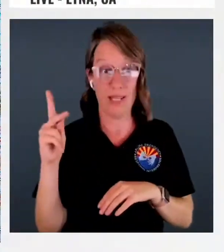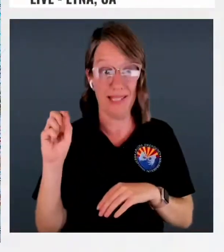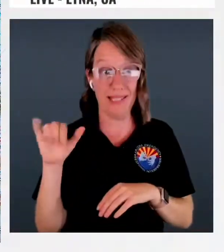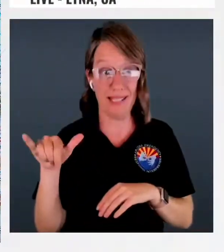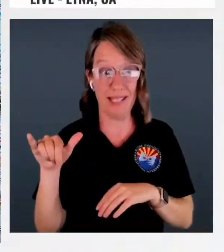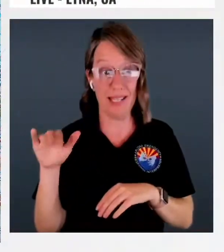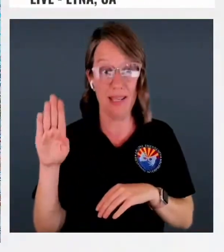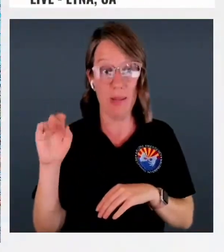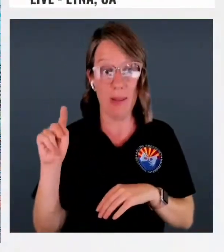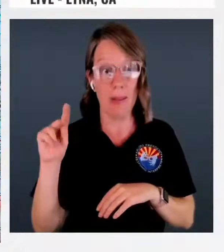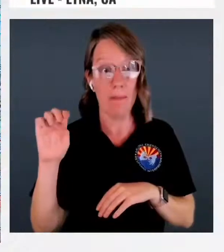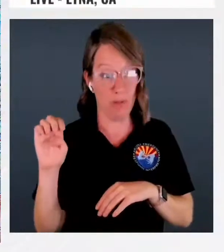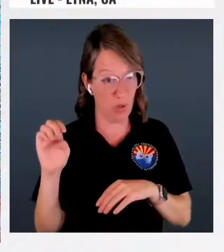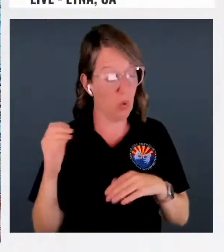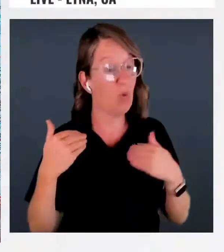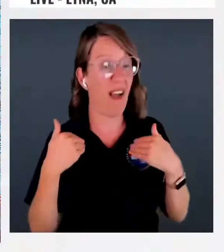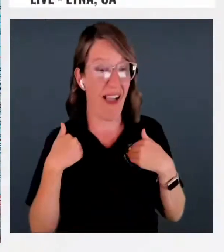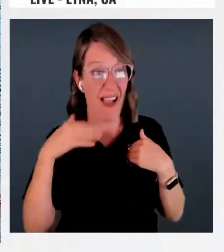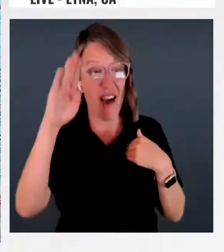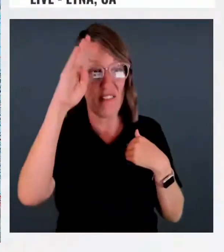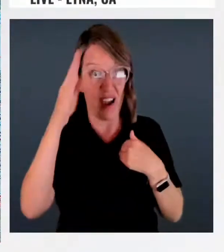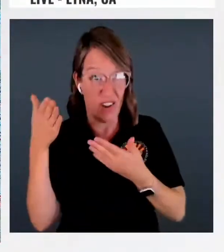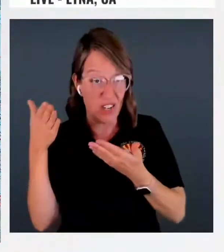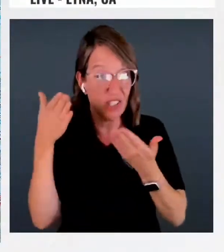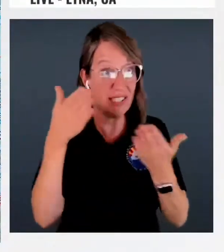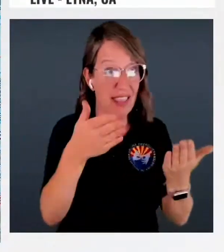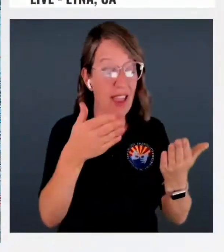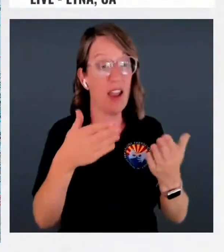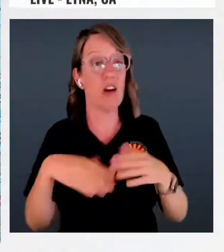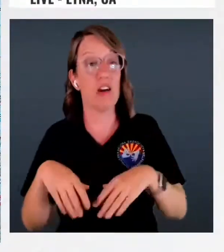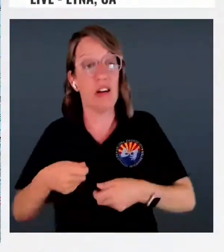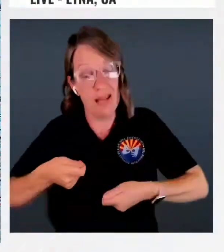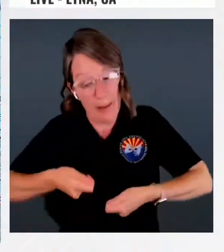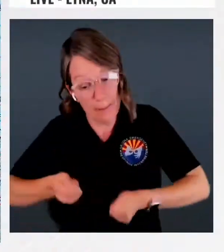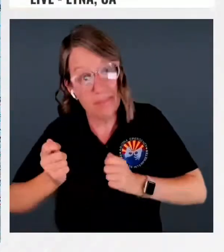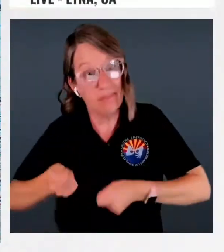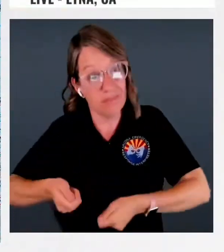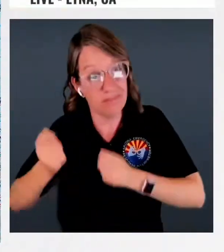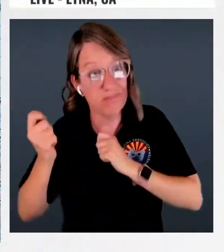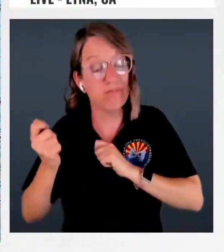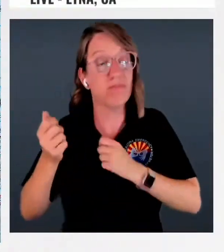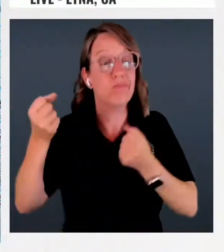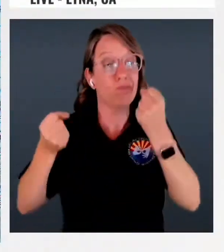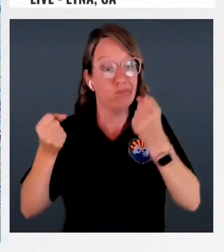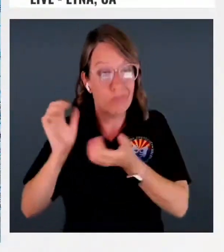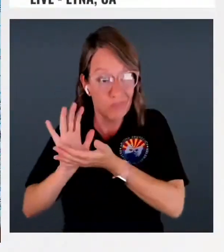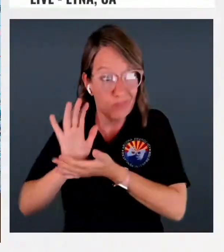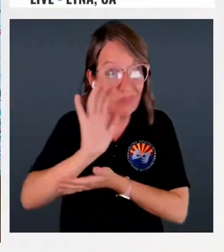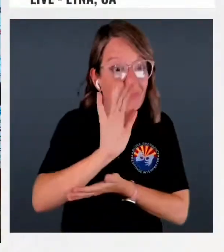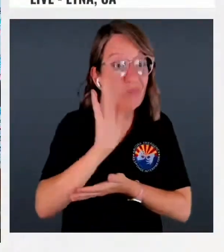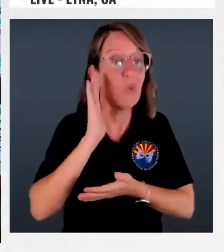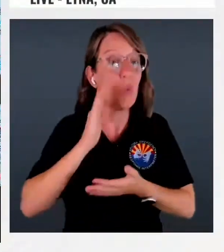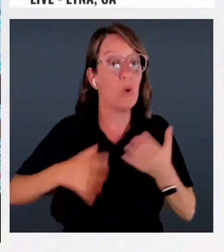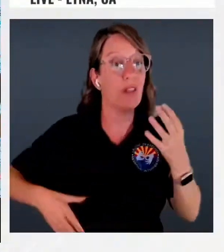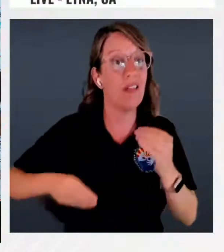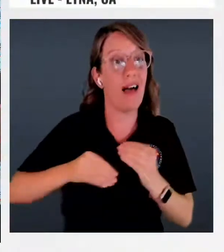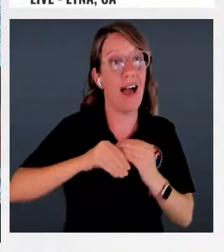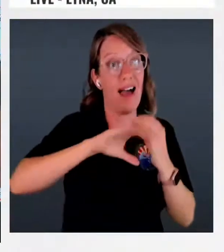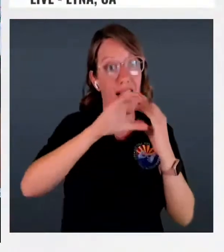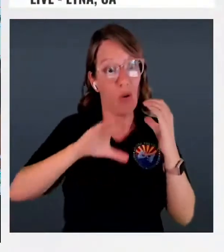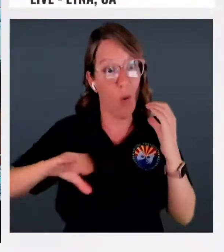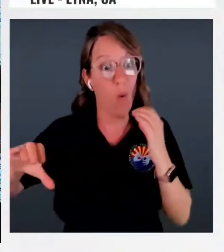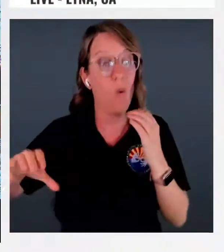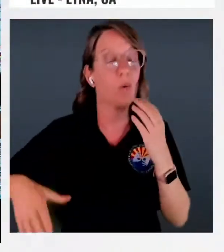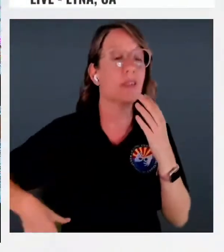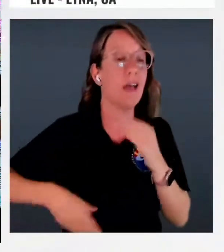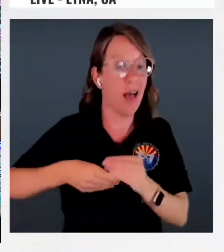on direct line construction with bulldozers and hand crews, and we plan to follow that up with hose lines. Around the rest of the fire, not much